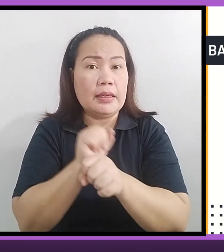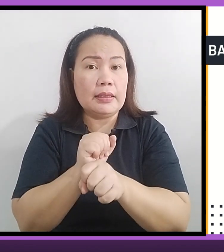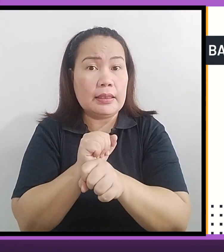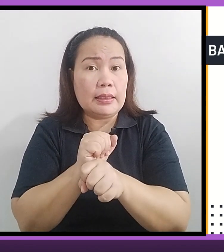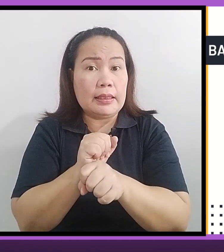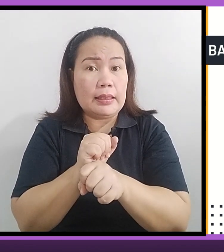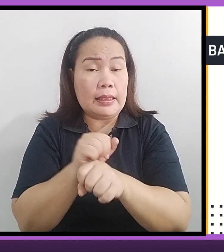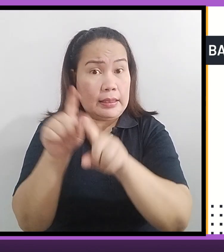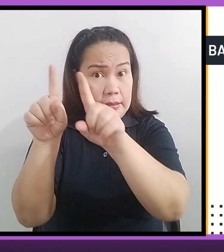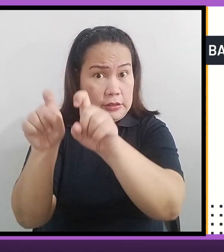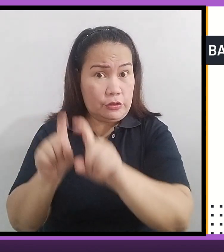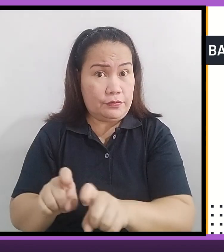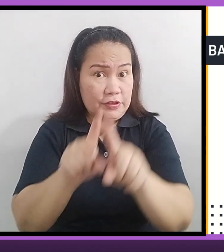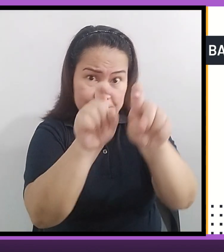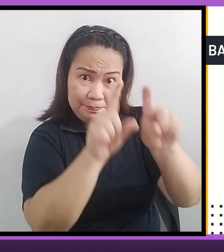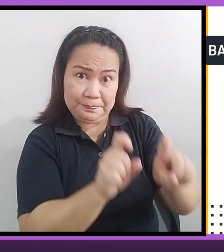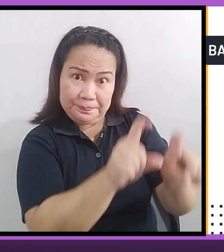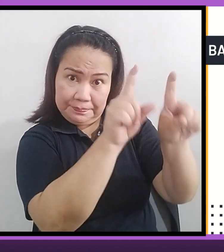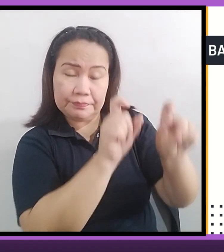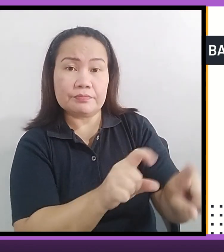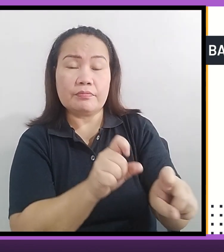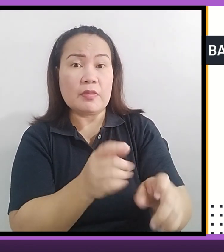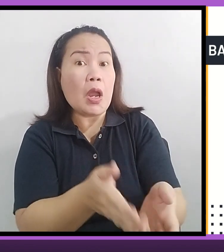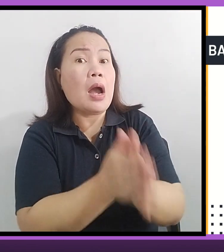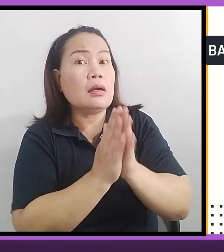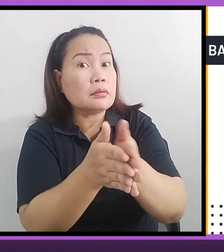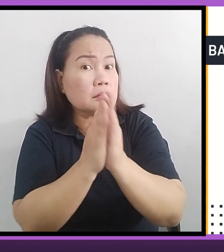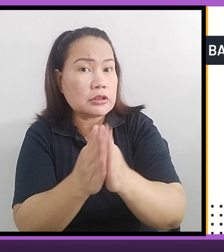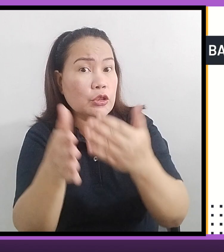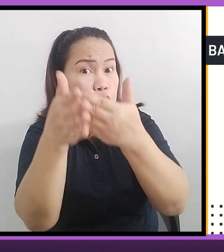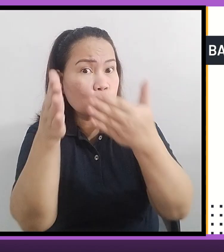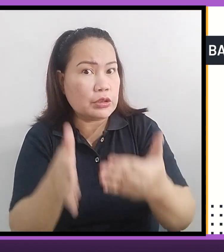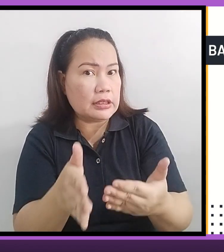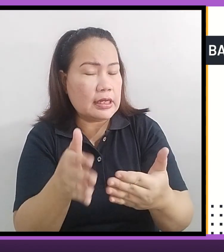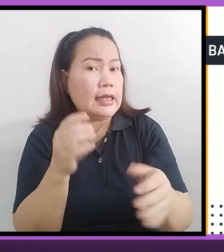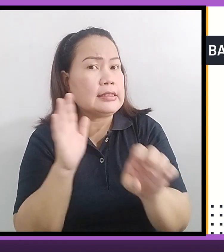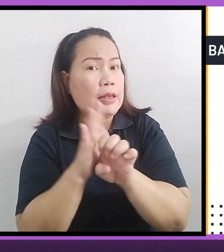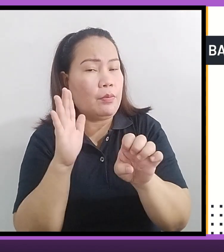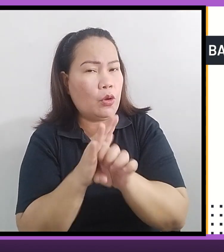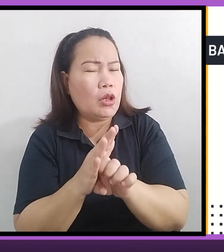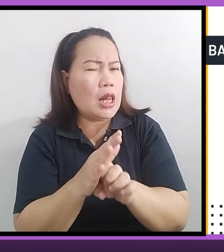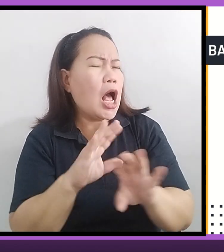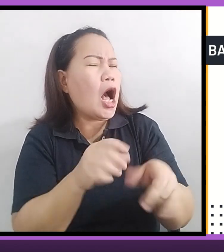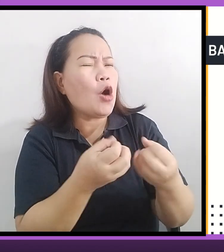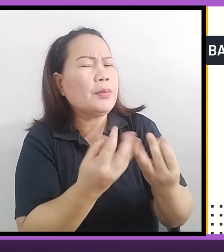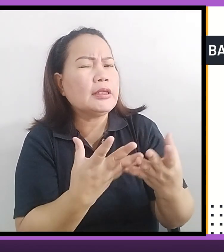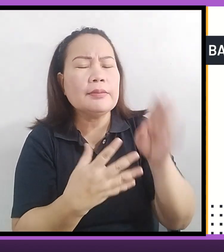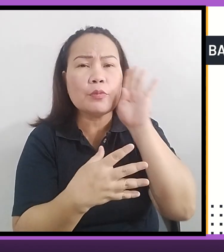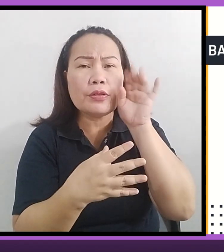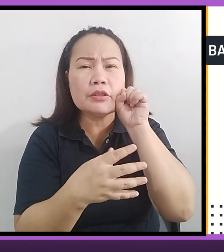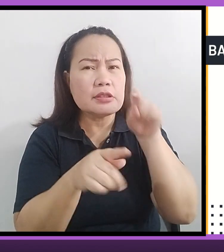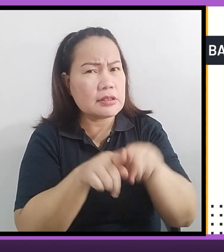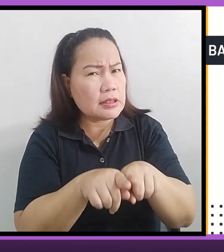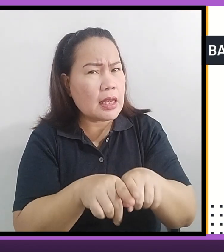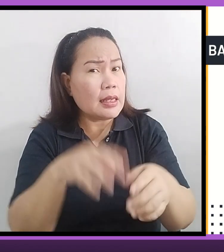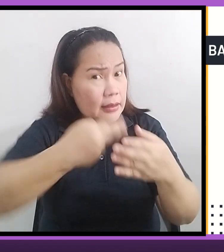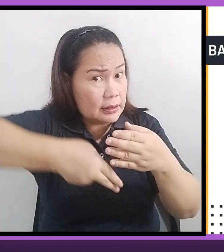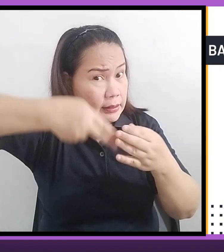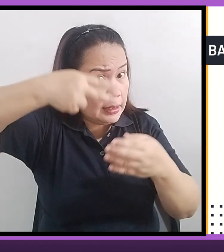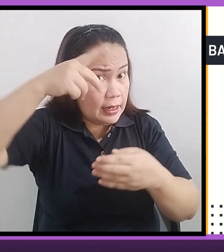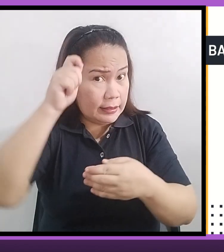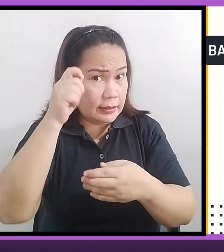you ask the student information, for example, the number of their siblings, their height, their